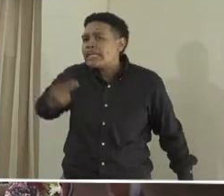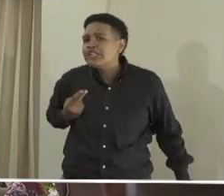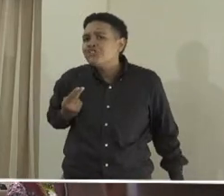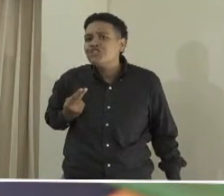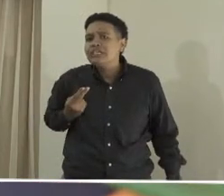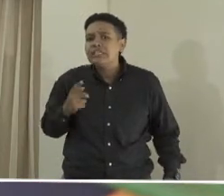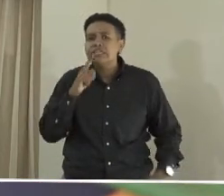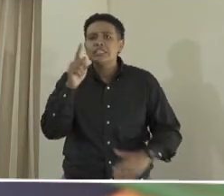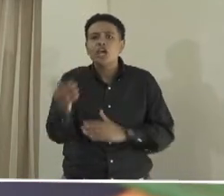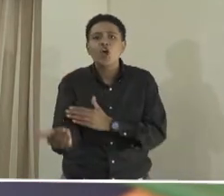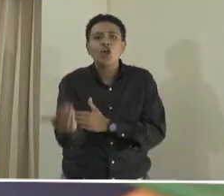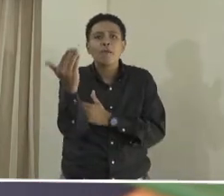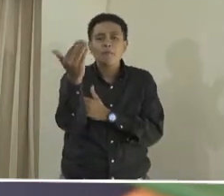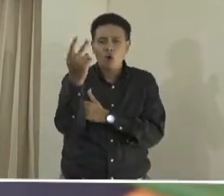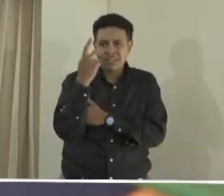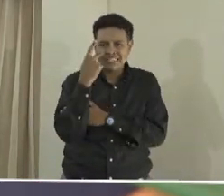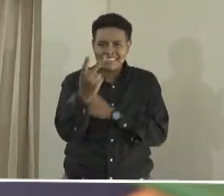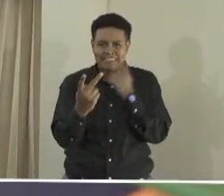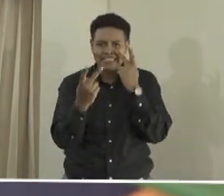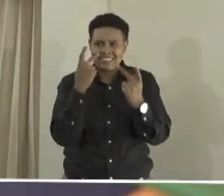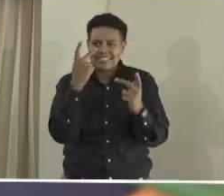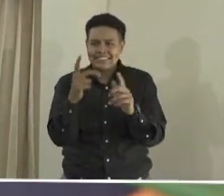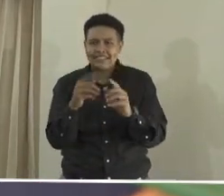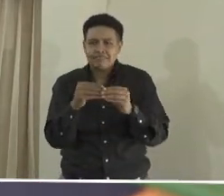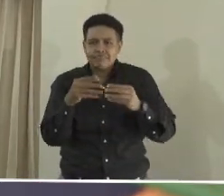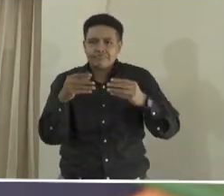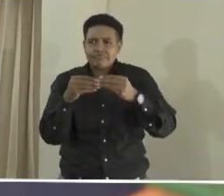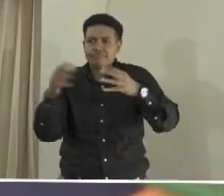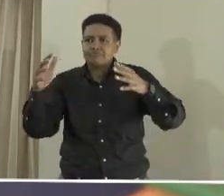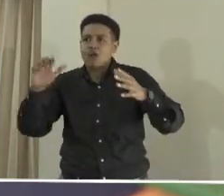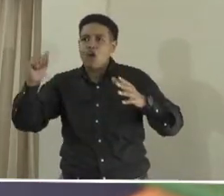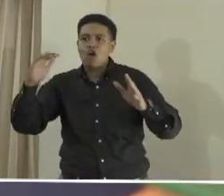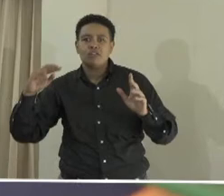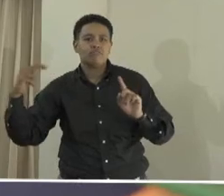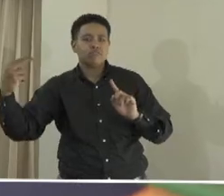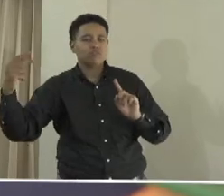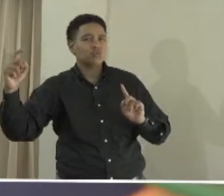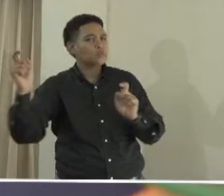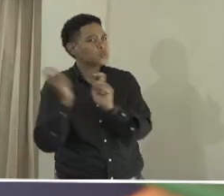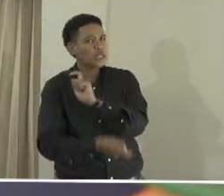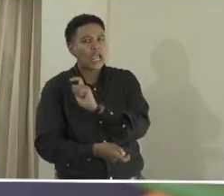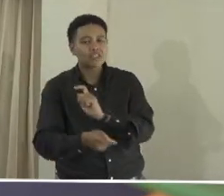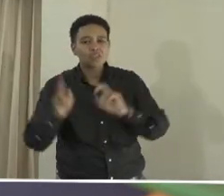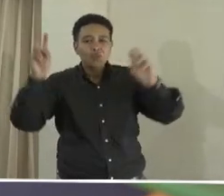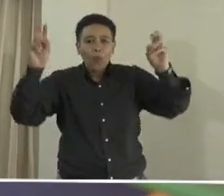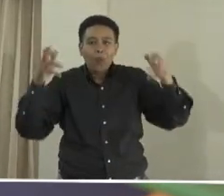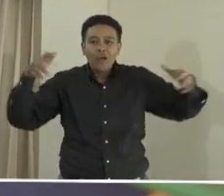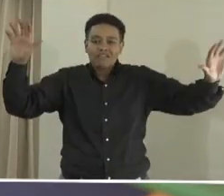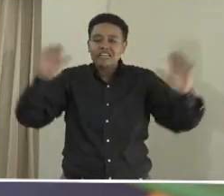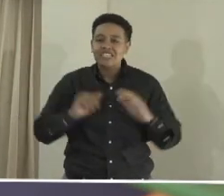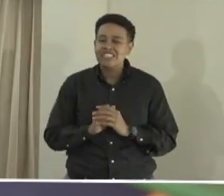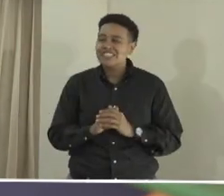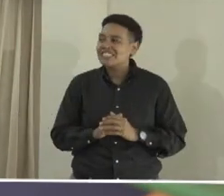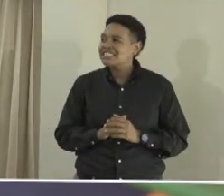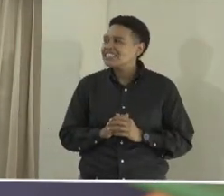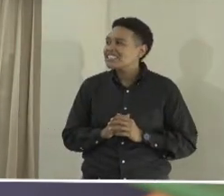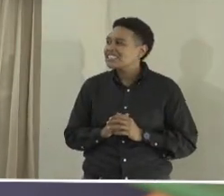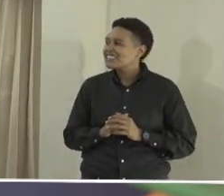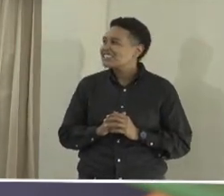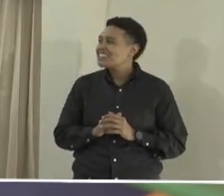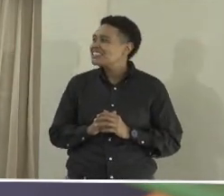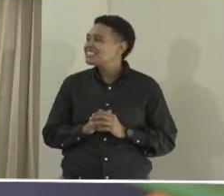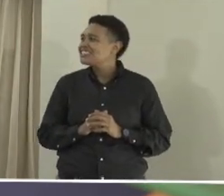the morning, and the shadows should be forming the other way." End of quote. I